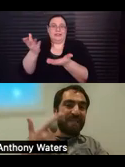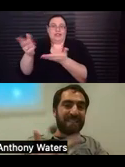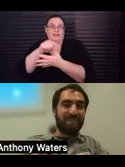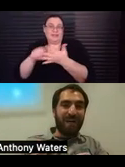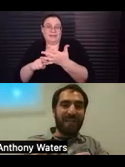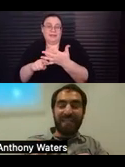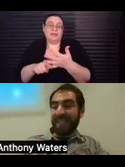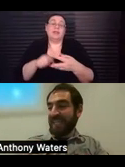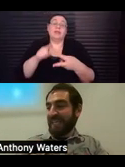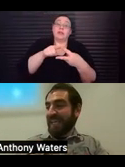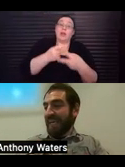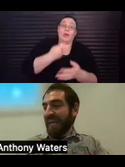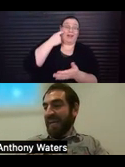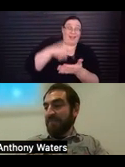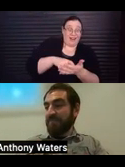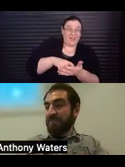and responding.